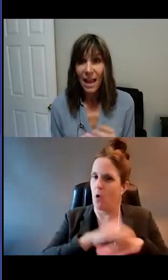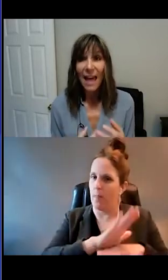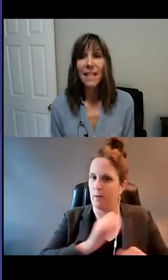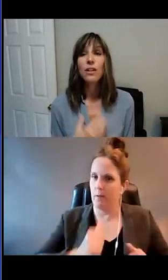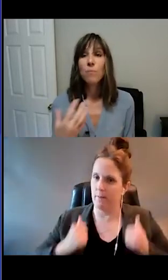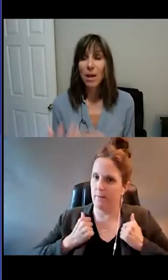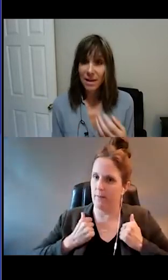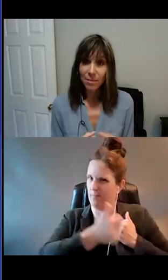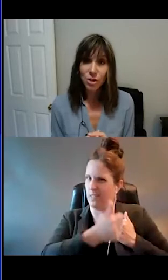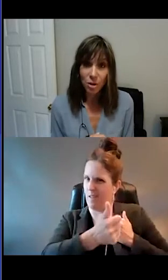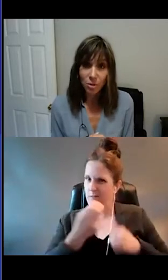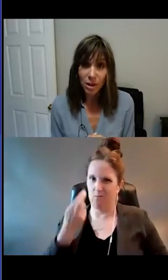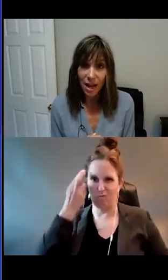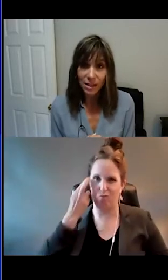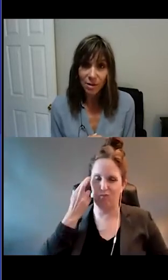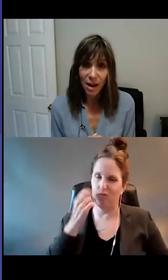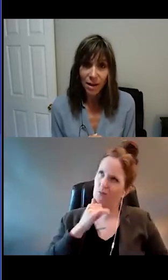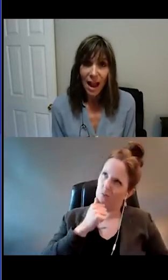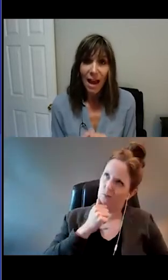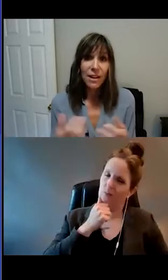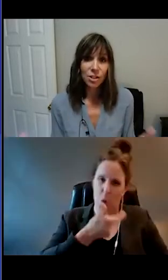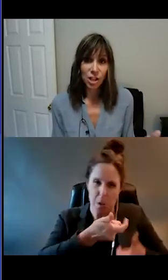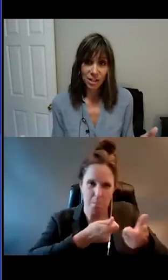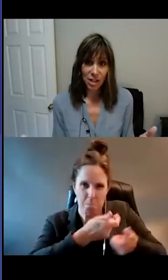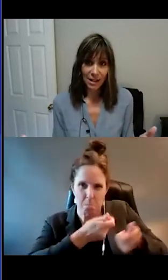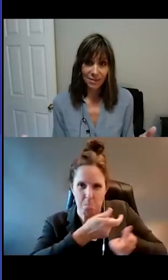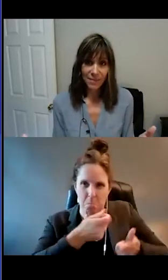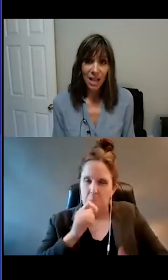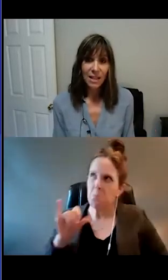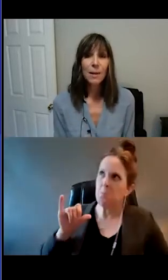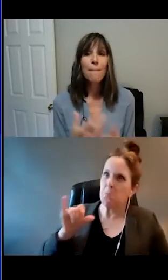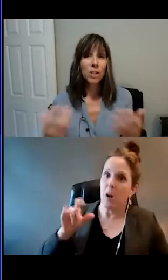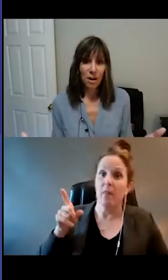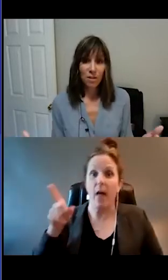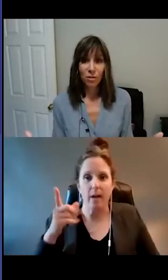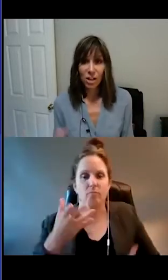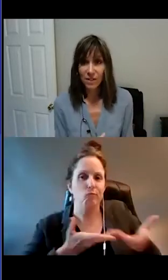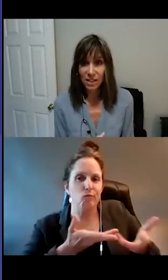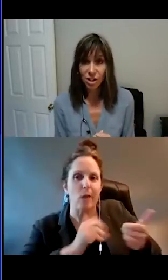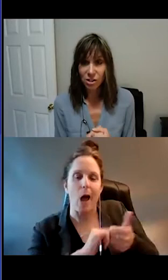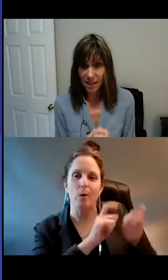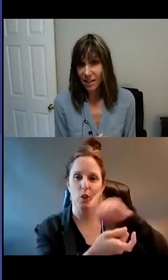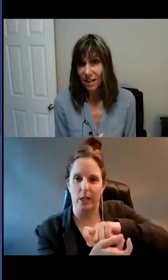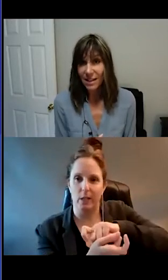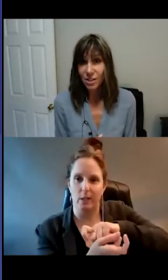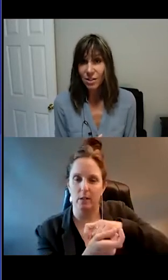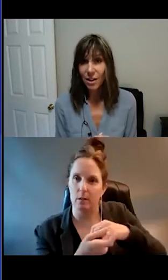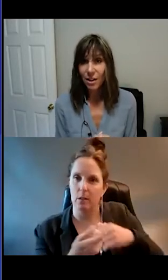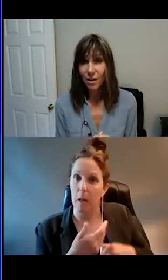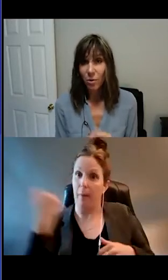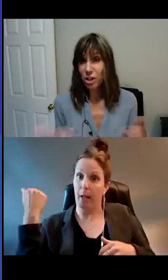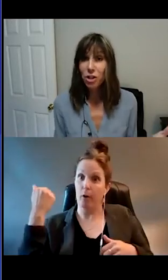life. And then you may be able to work with a client around how they could change that. That's a much better philosophy than just telling